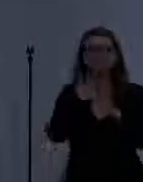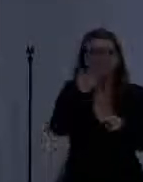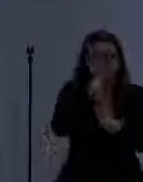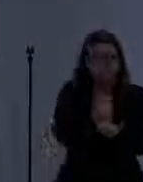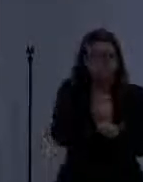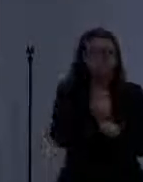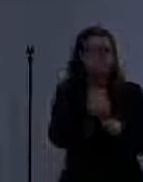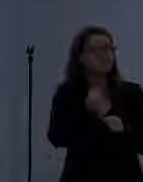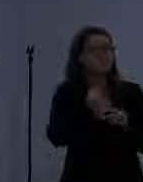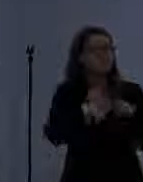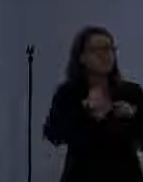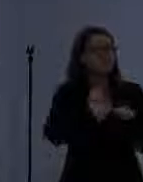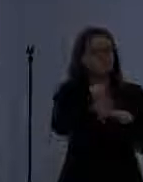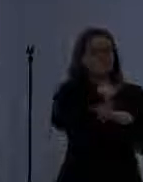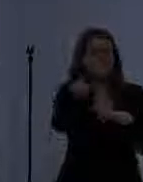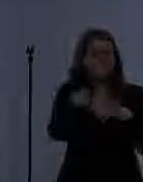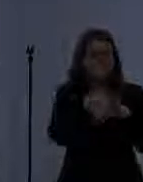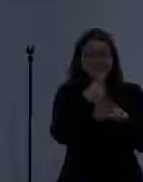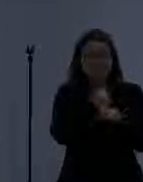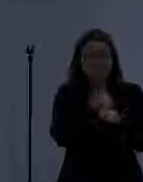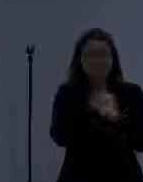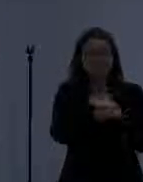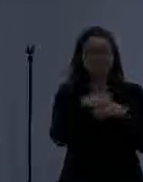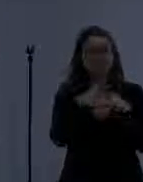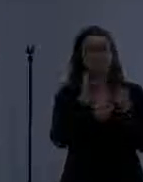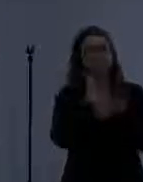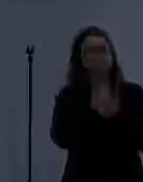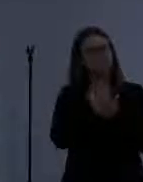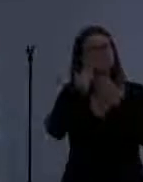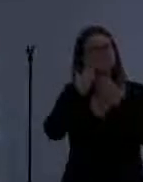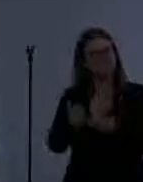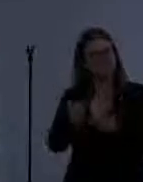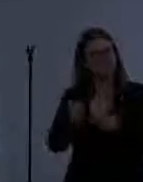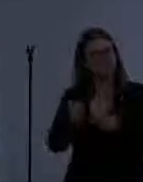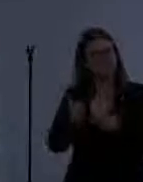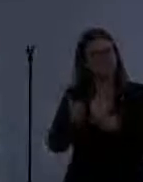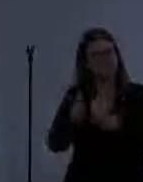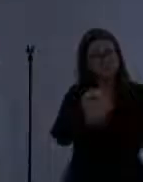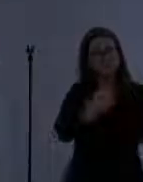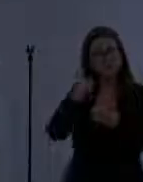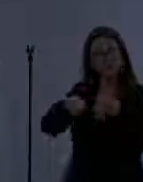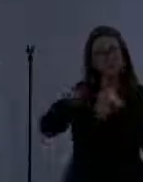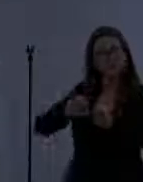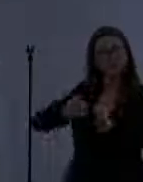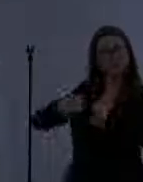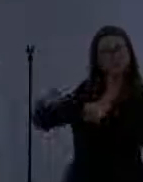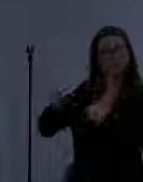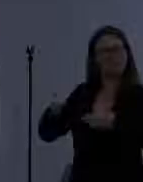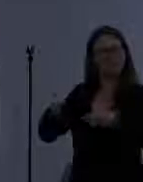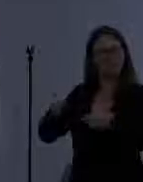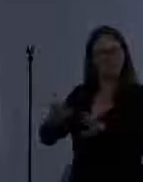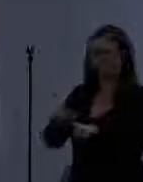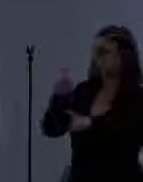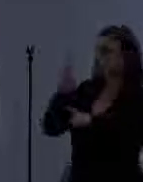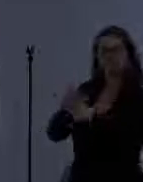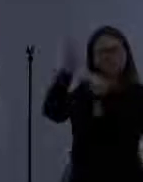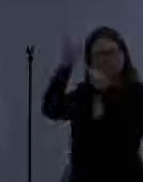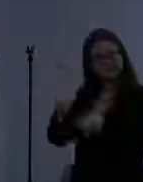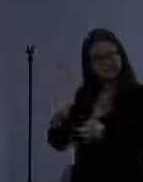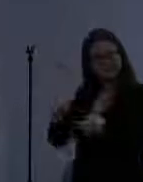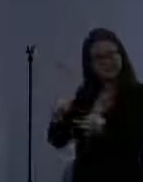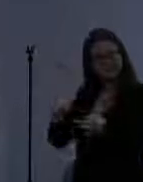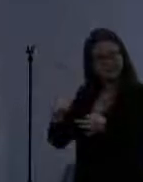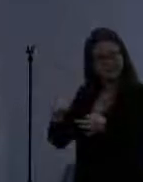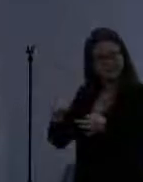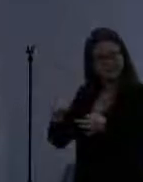might be an example of acting with respect for individual rights to freedom of expression, self-determination and